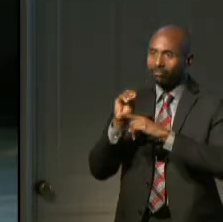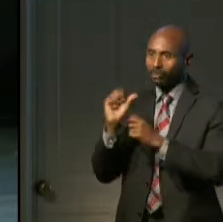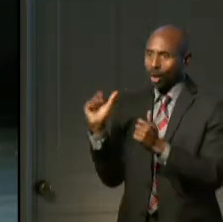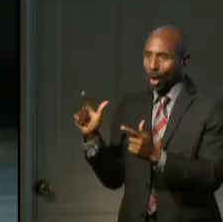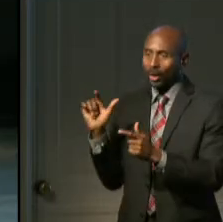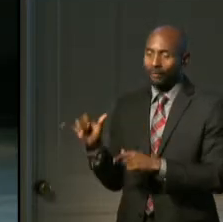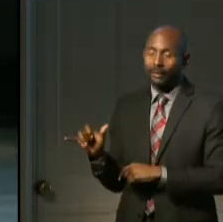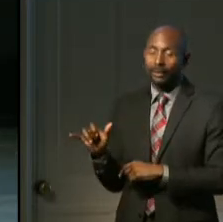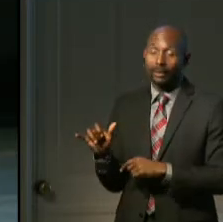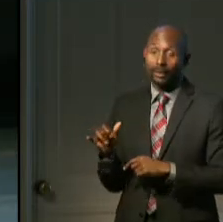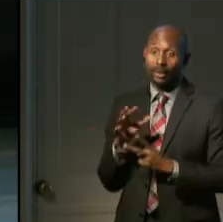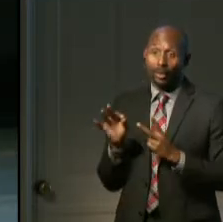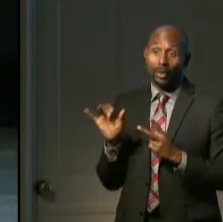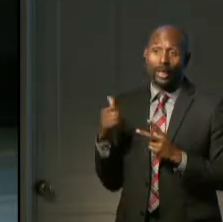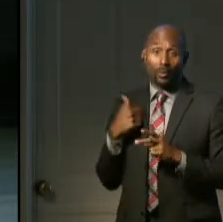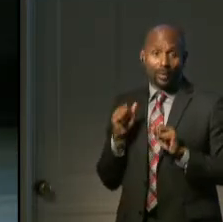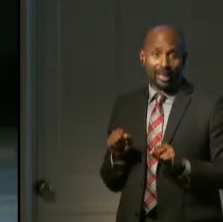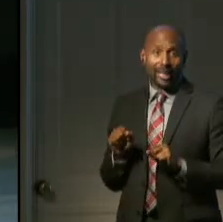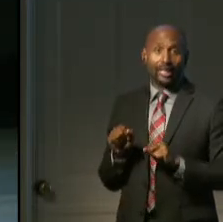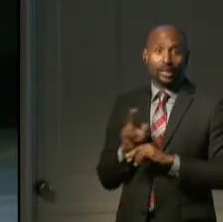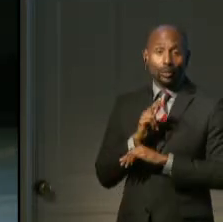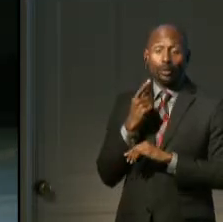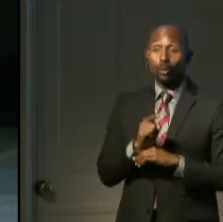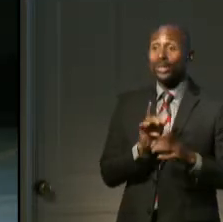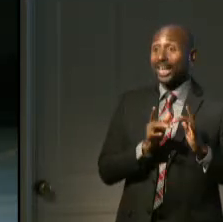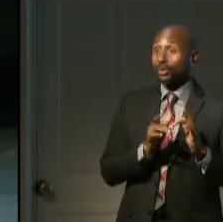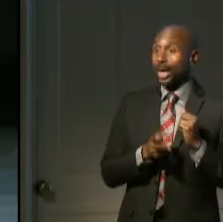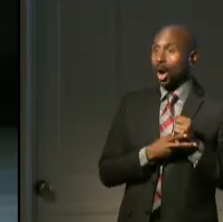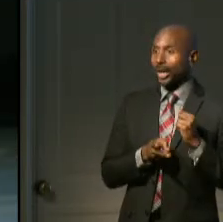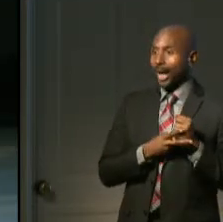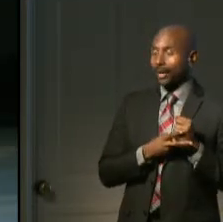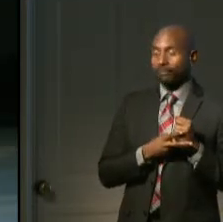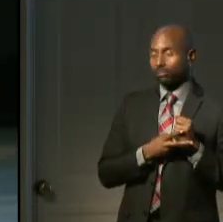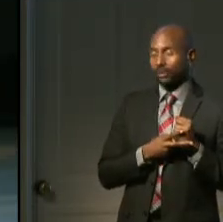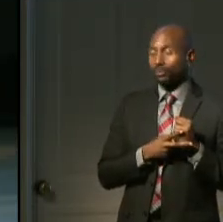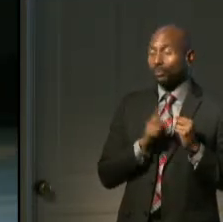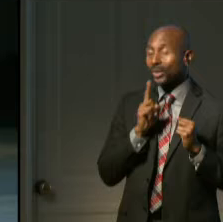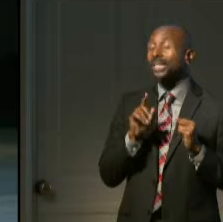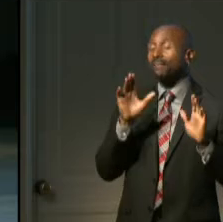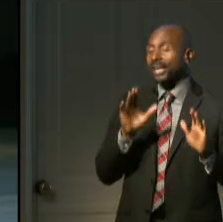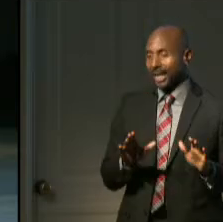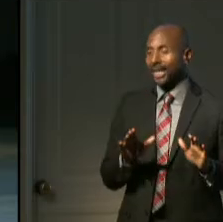and the choice to do that for the Internet Archive is a fantastic one.